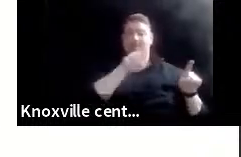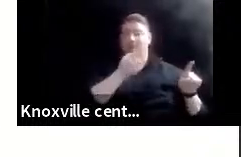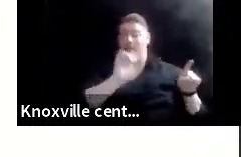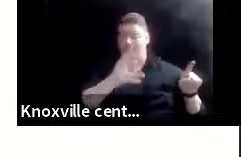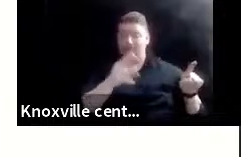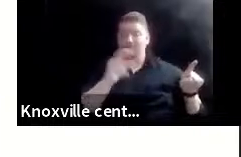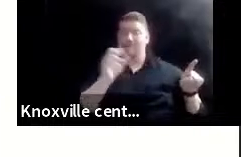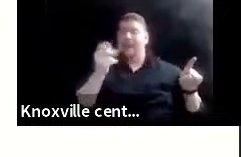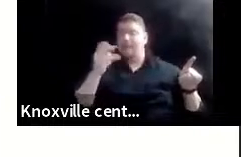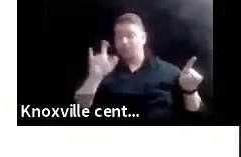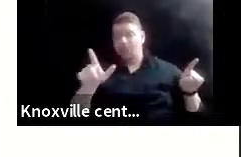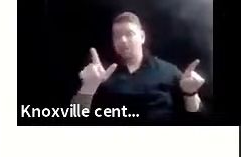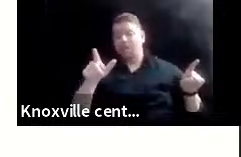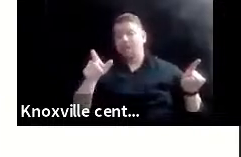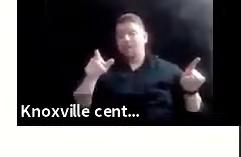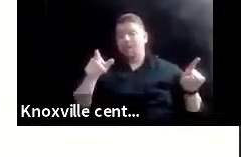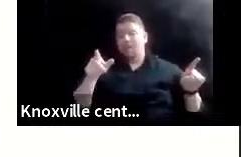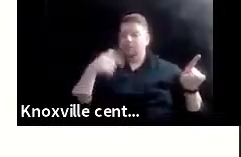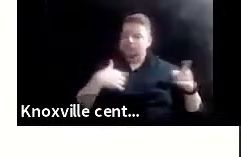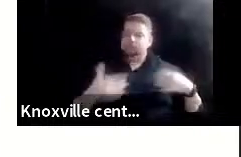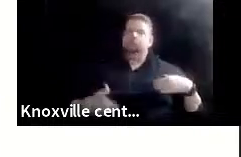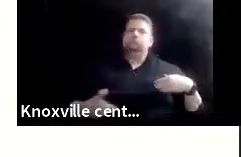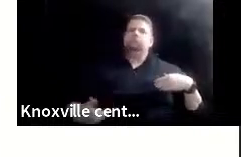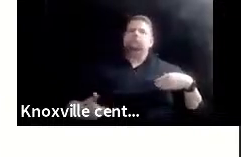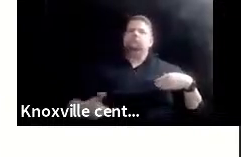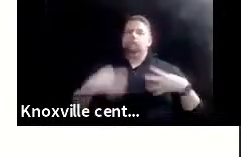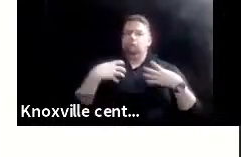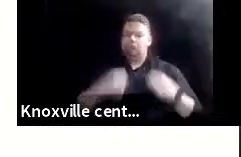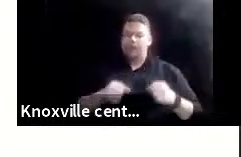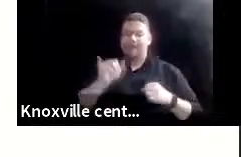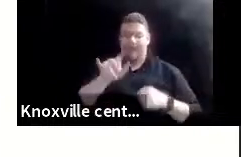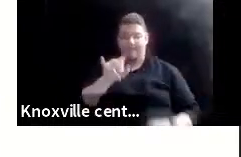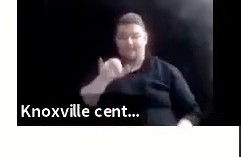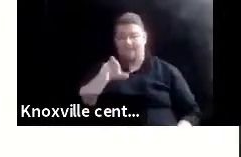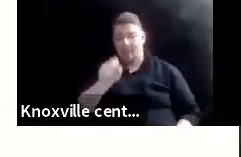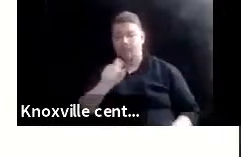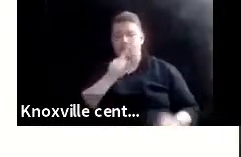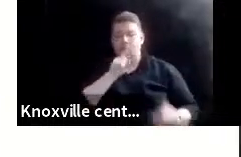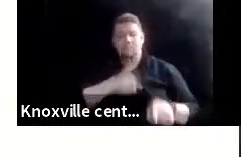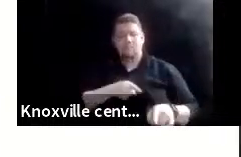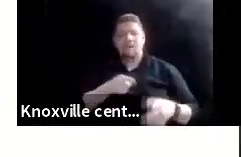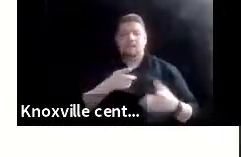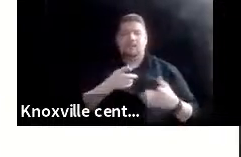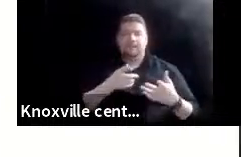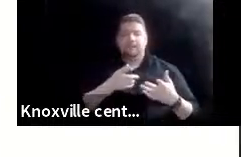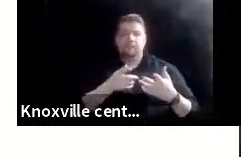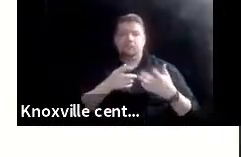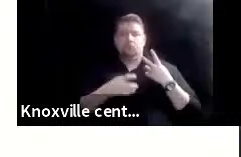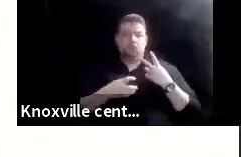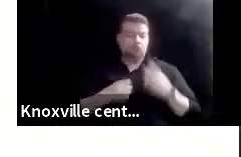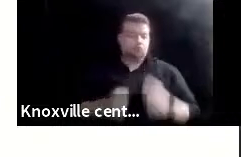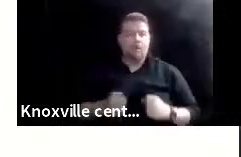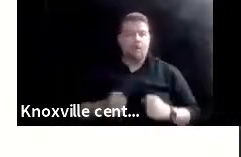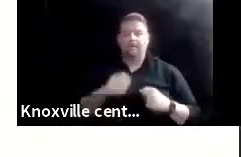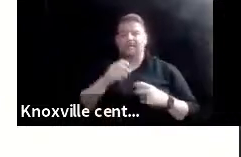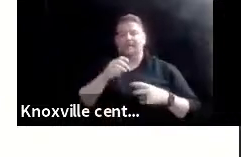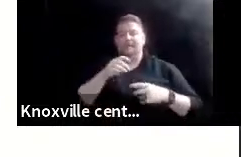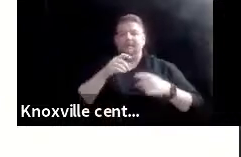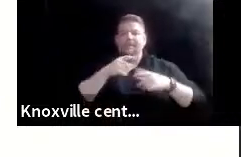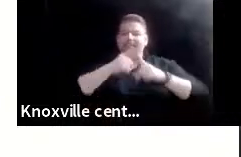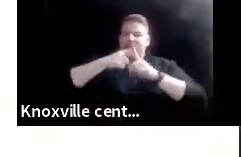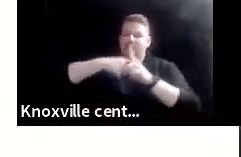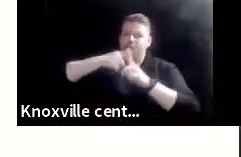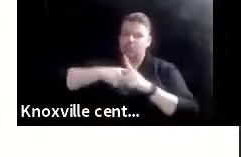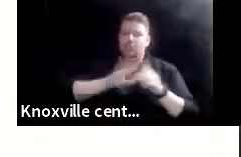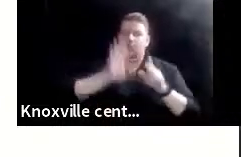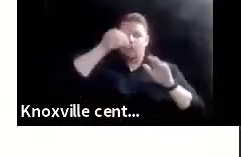really strong sense that this virus responded very strongly to seasonal temperatures, just